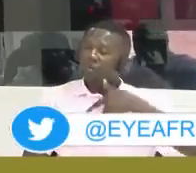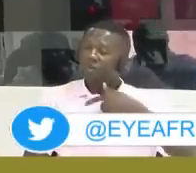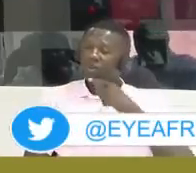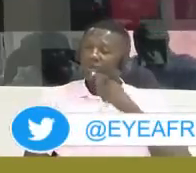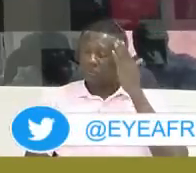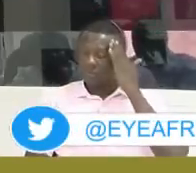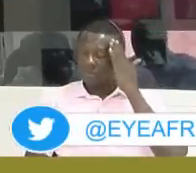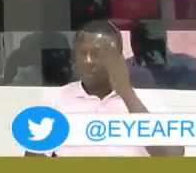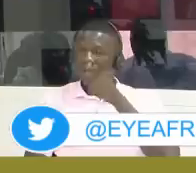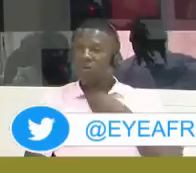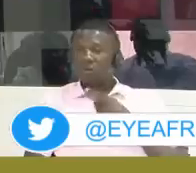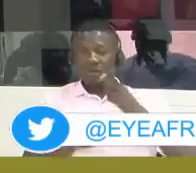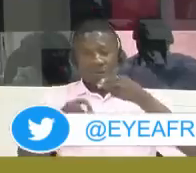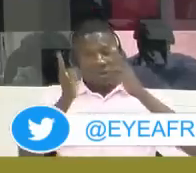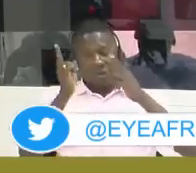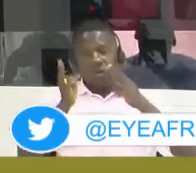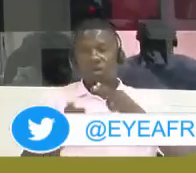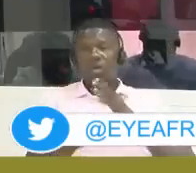helping other people?